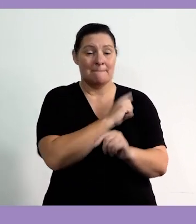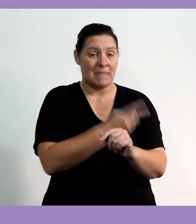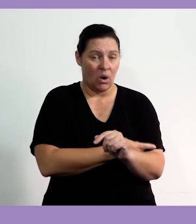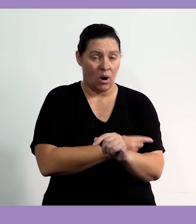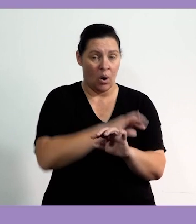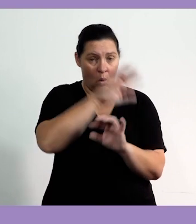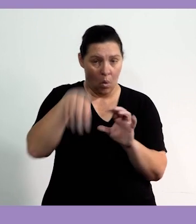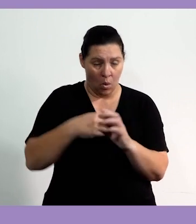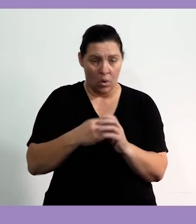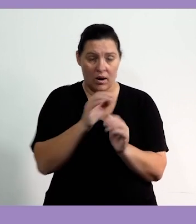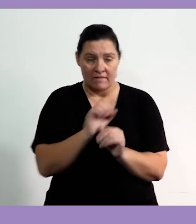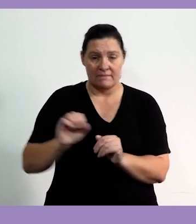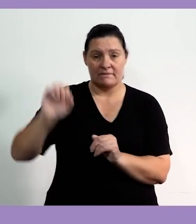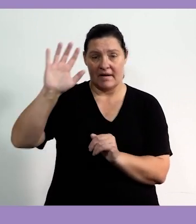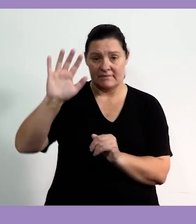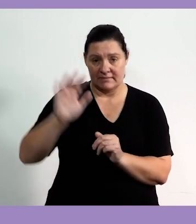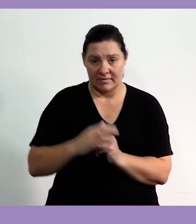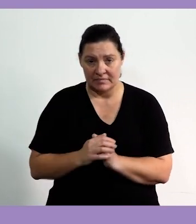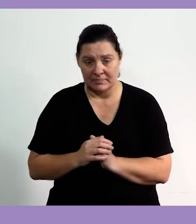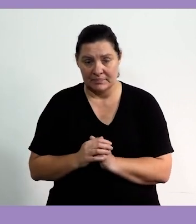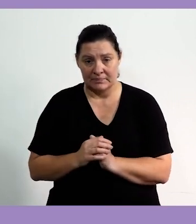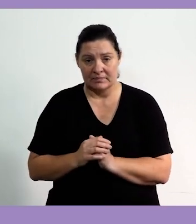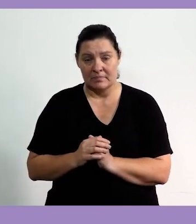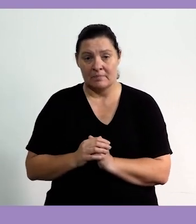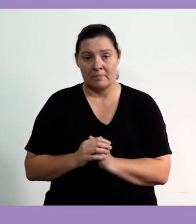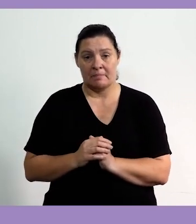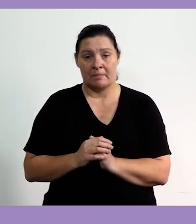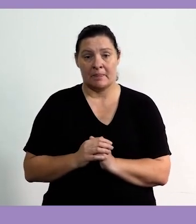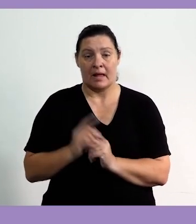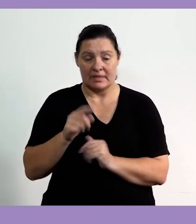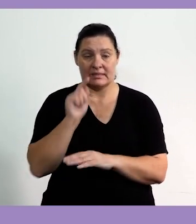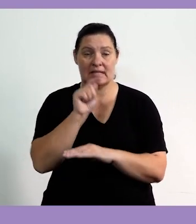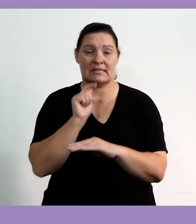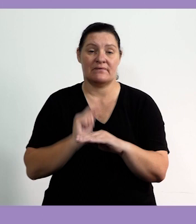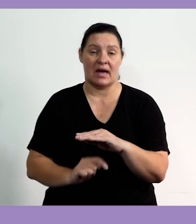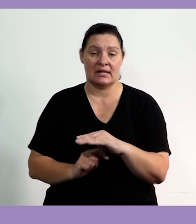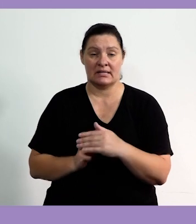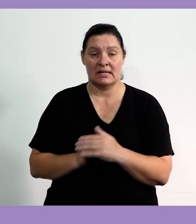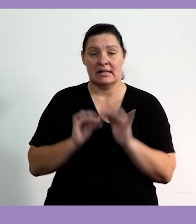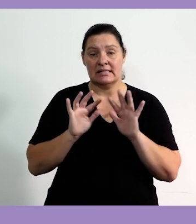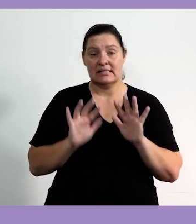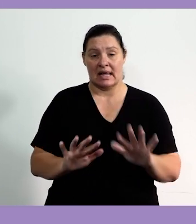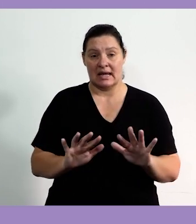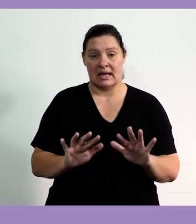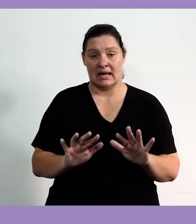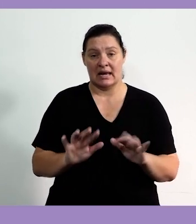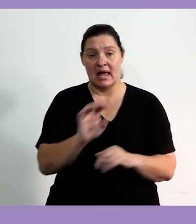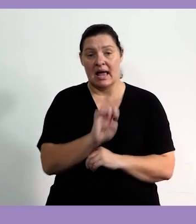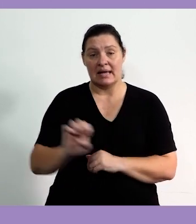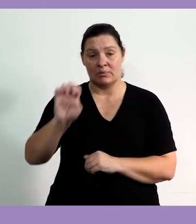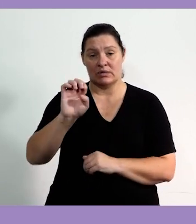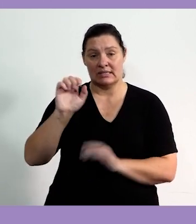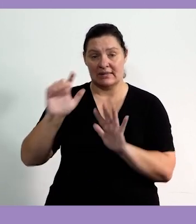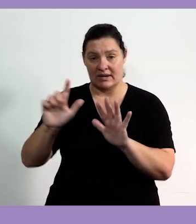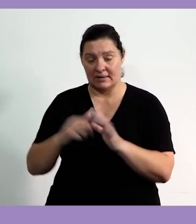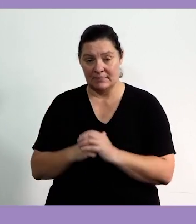the whole power is raised to the exponent 5. And then this is divided by 10 to